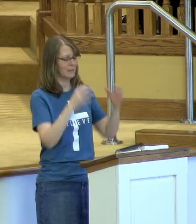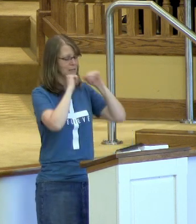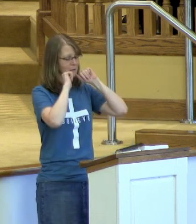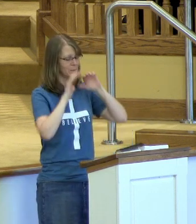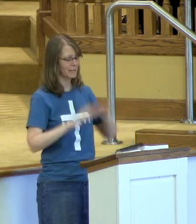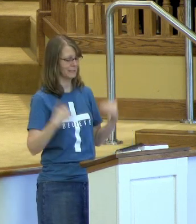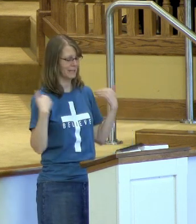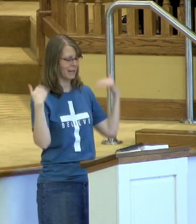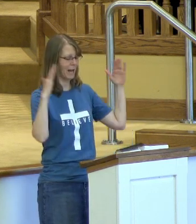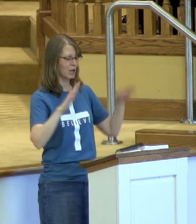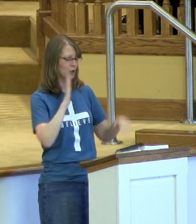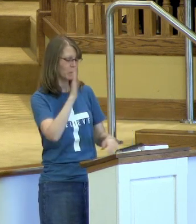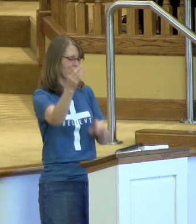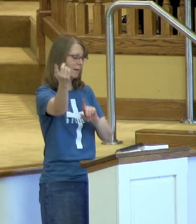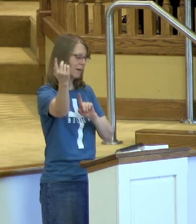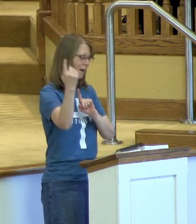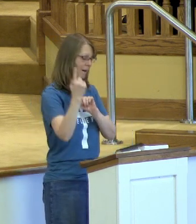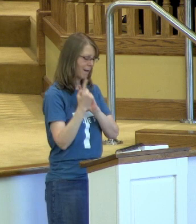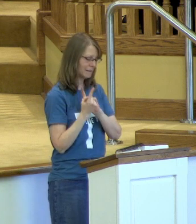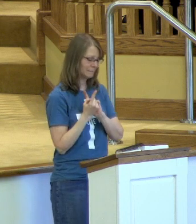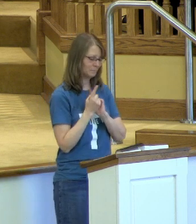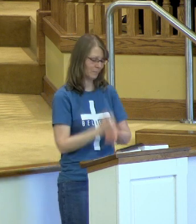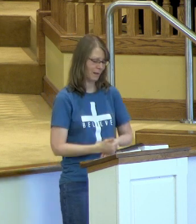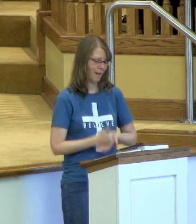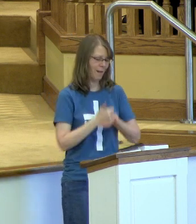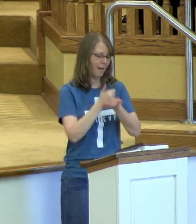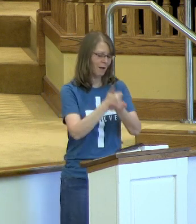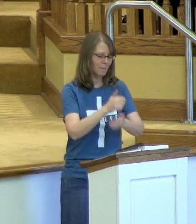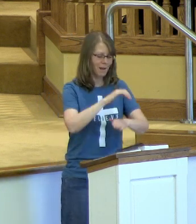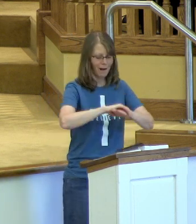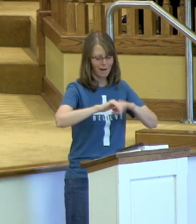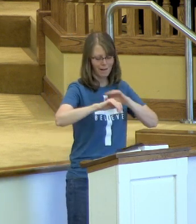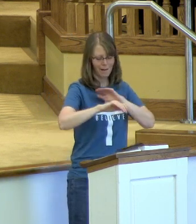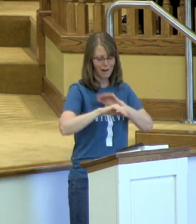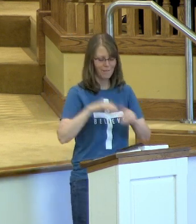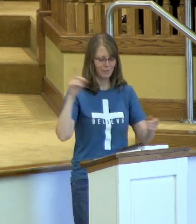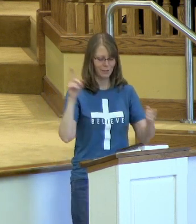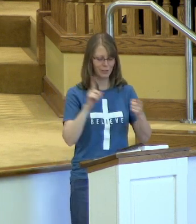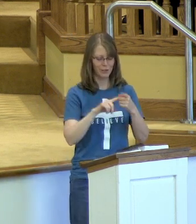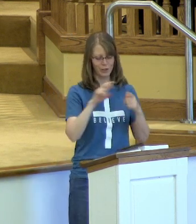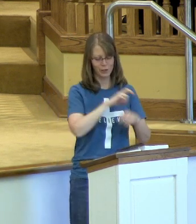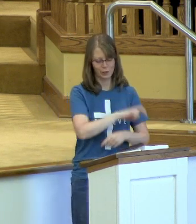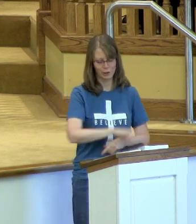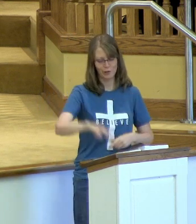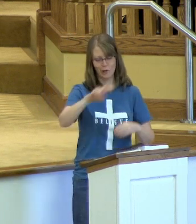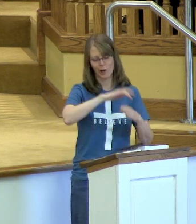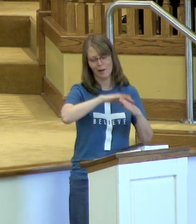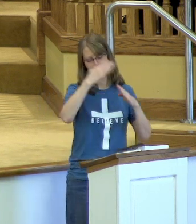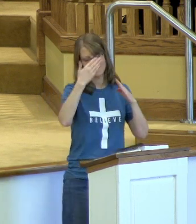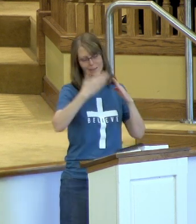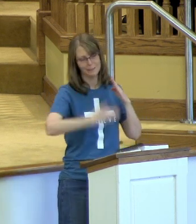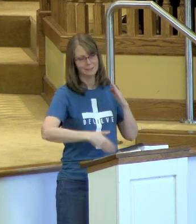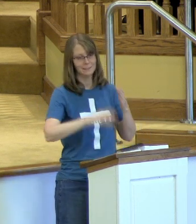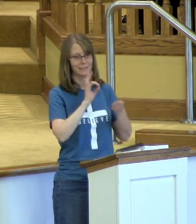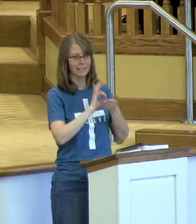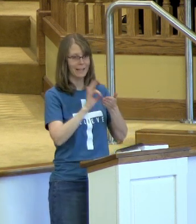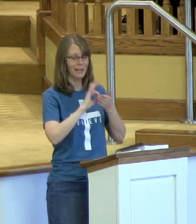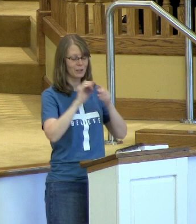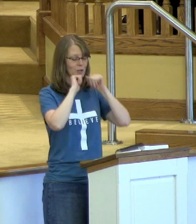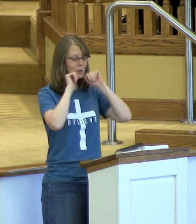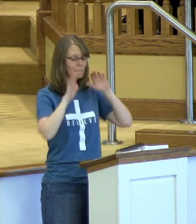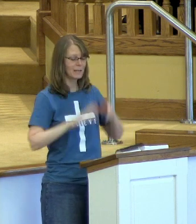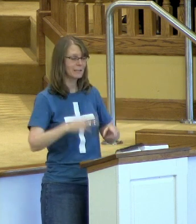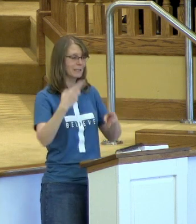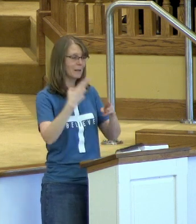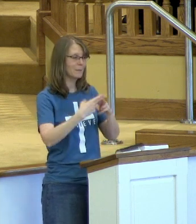blessings, angels will attend, help and comfort give you to your journey's end. Count your